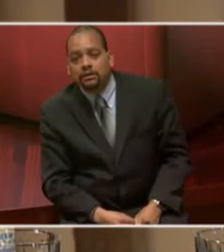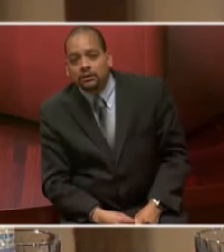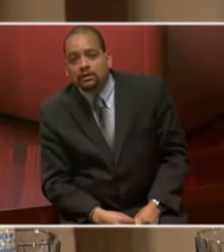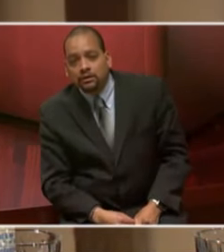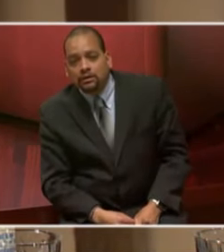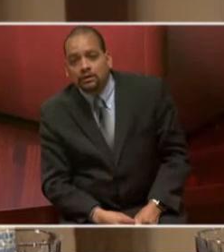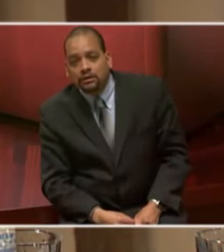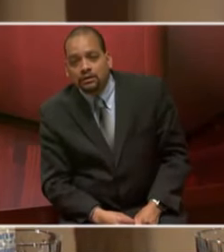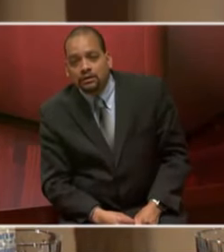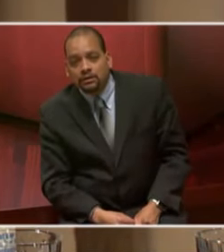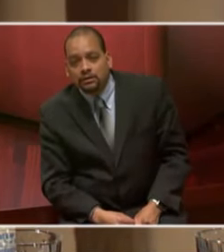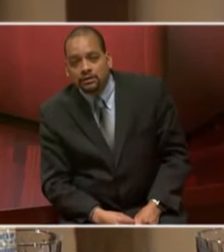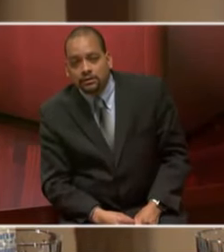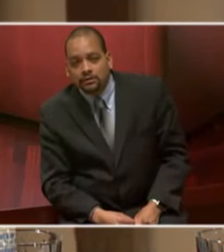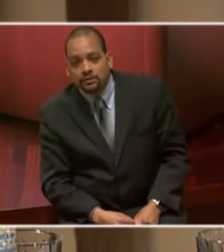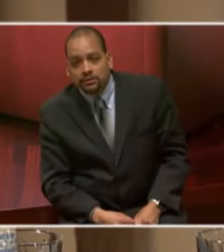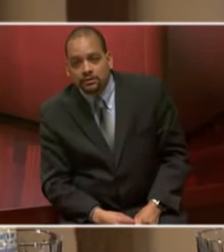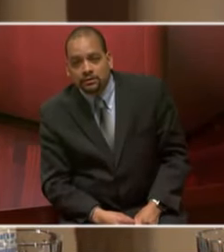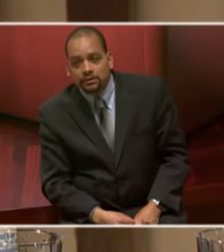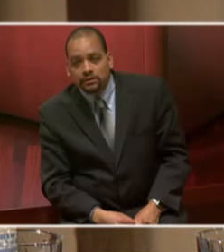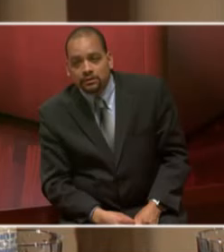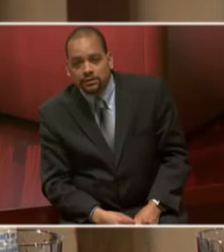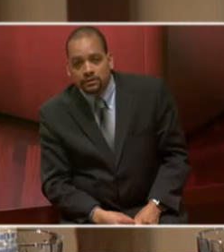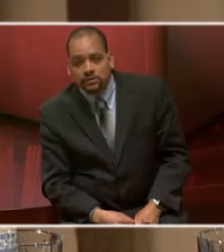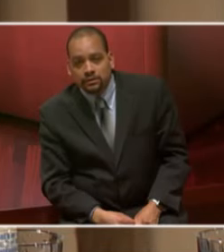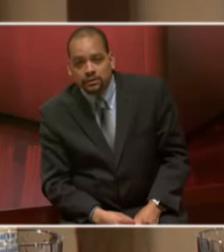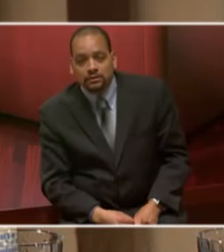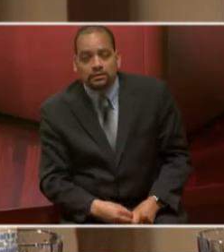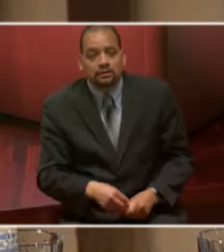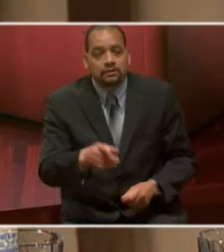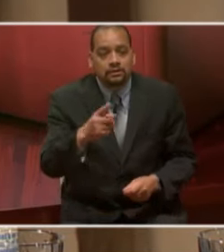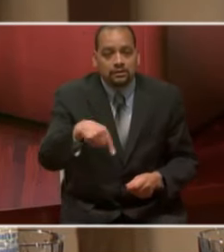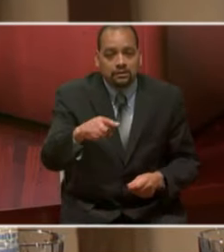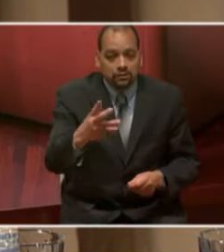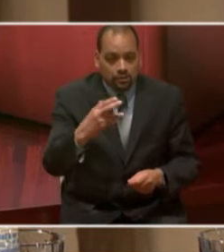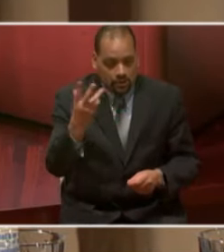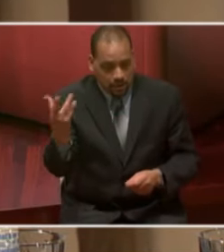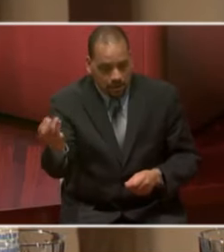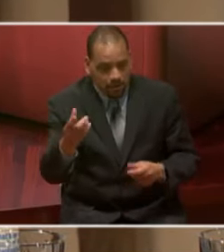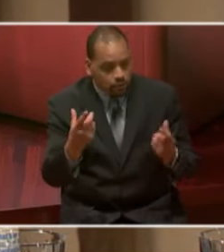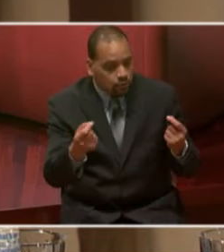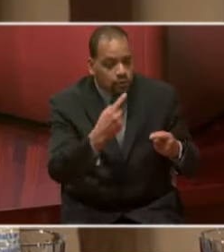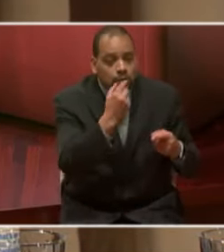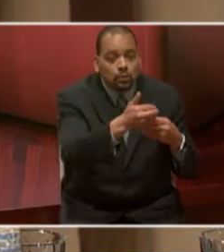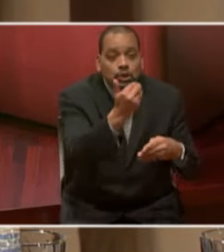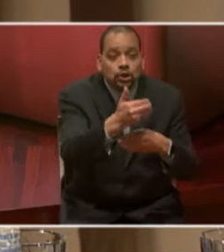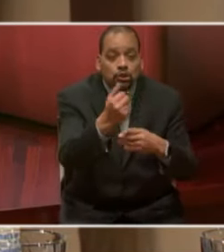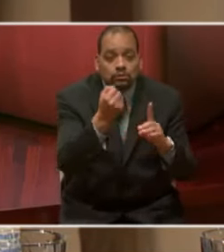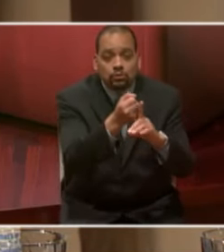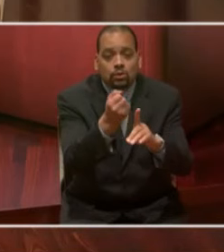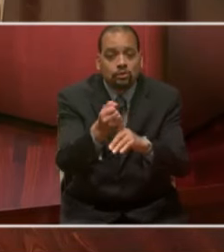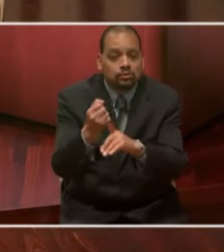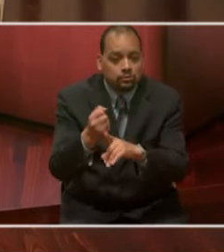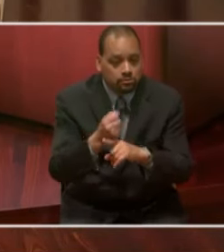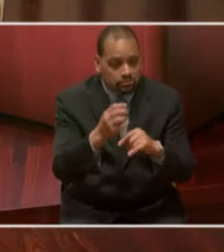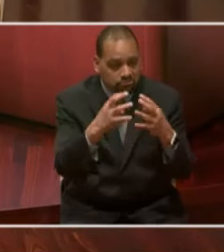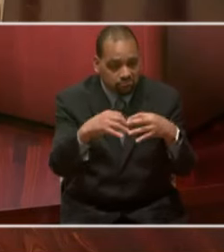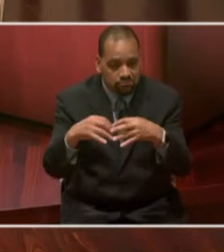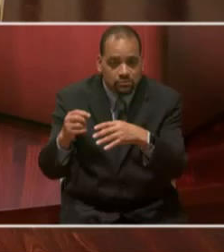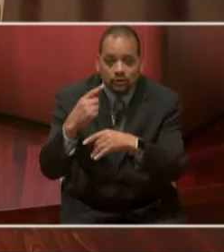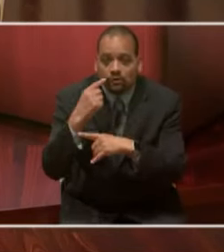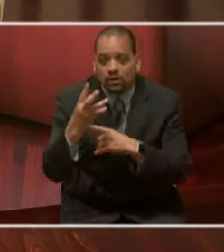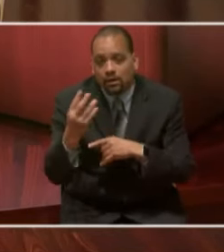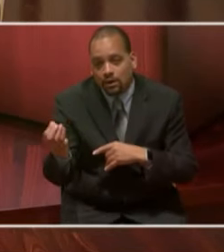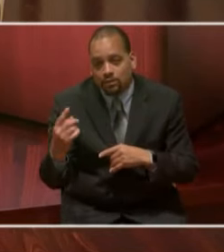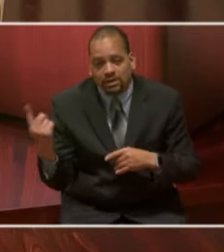local officials came up and wanted to know whether we wanted to press charges. We said, no, we come with peace, with love.